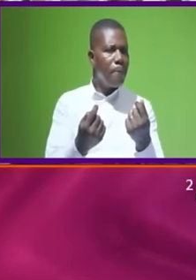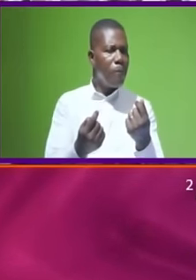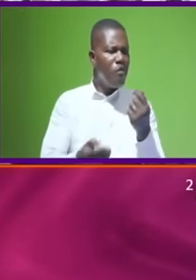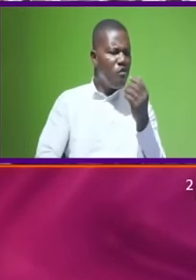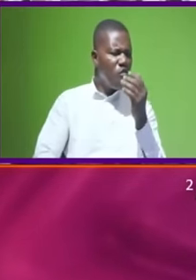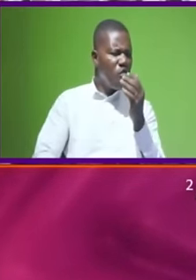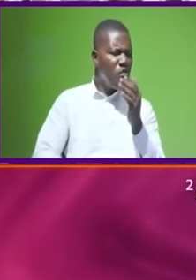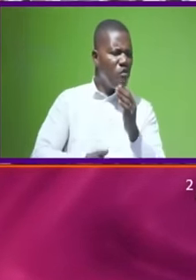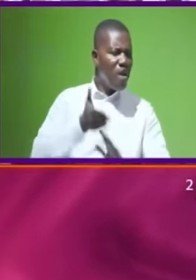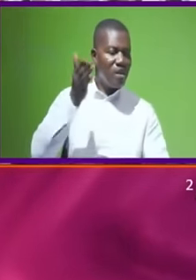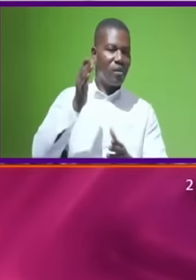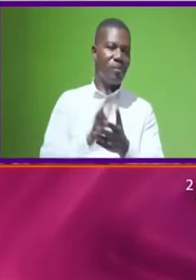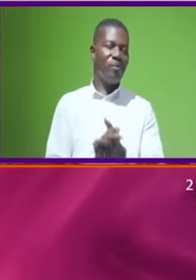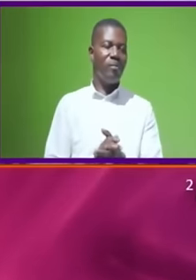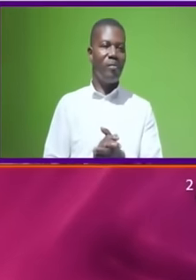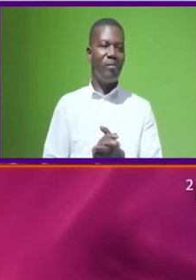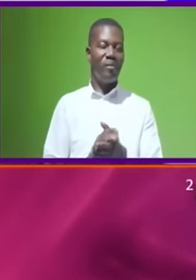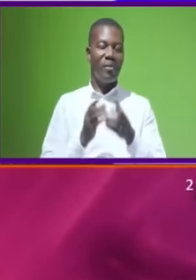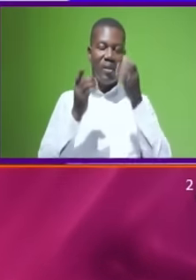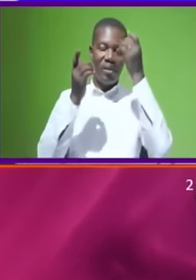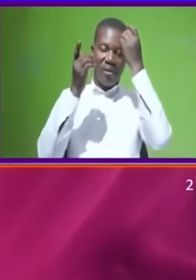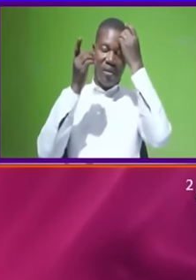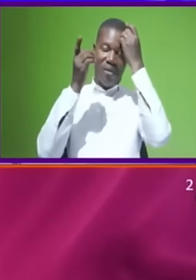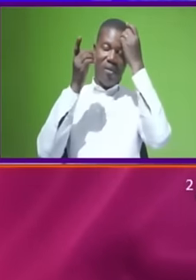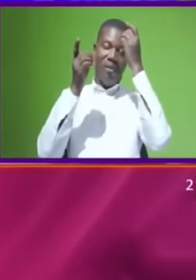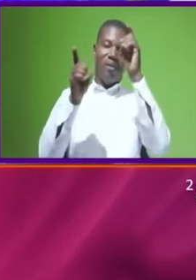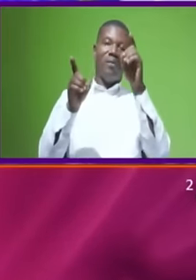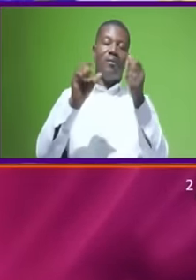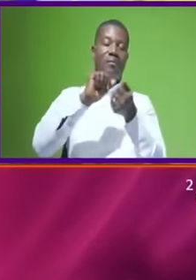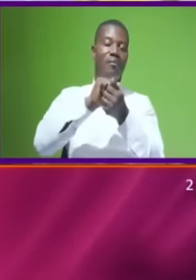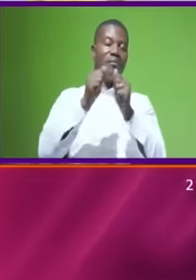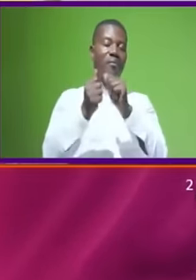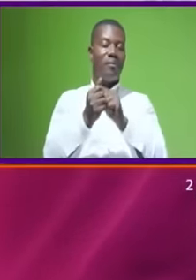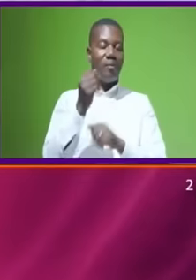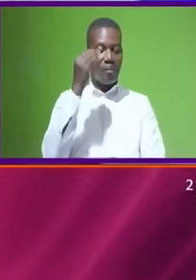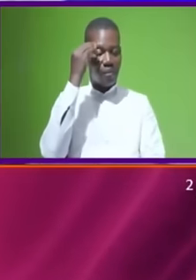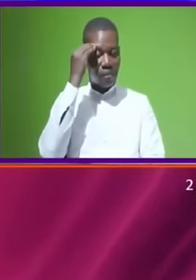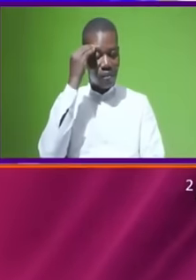came, and I want to necessary, they had a change of mind.